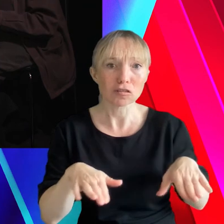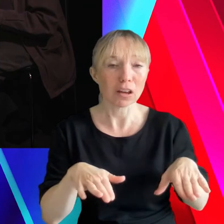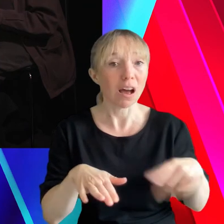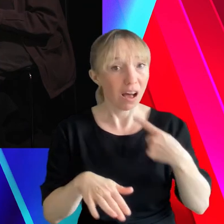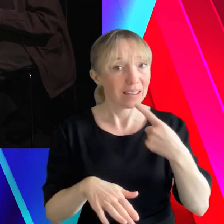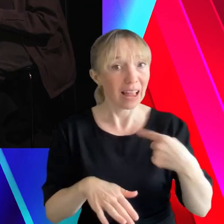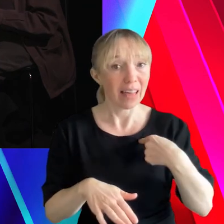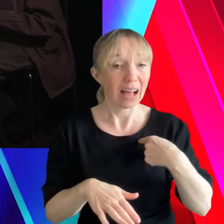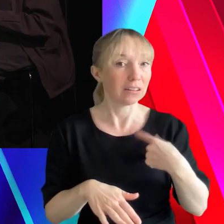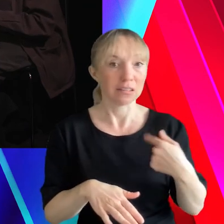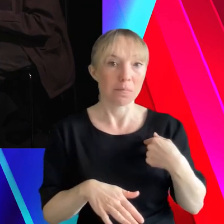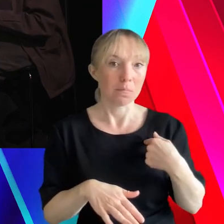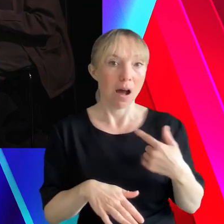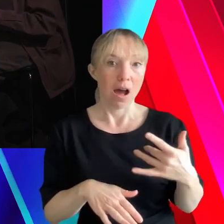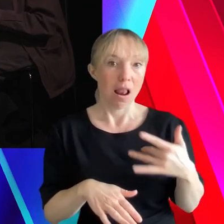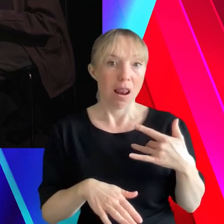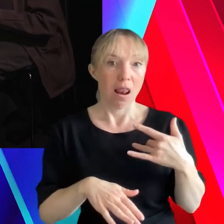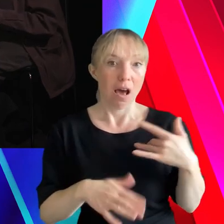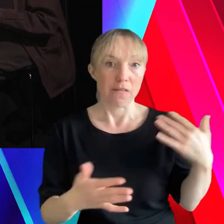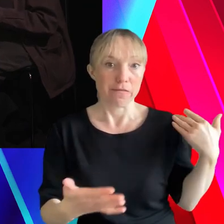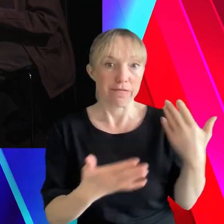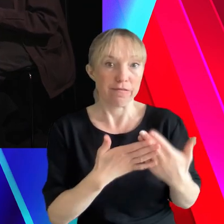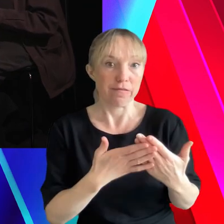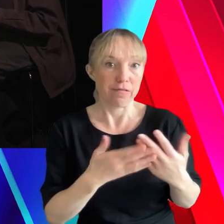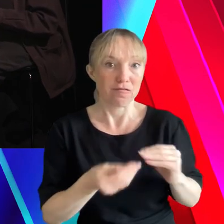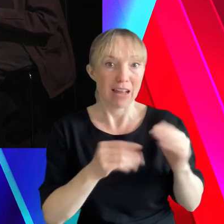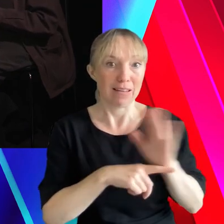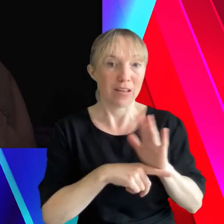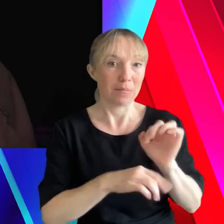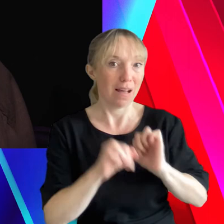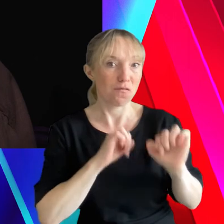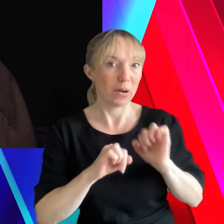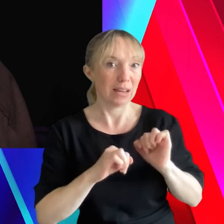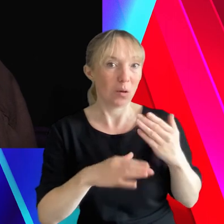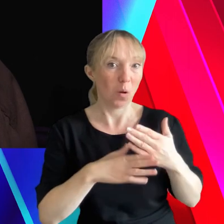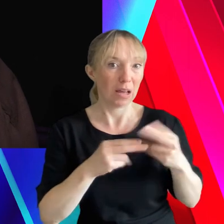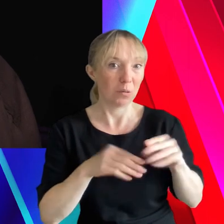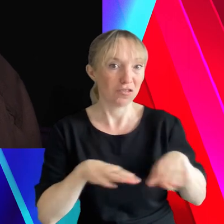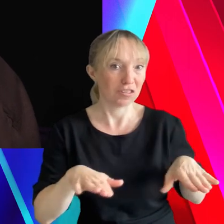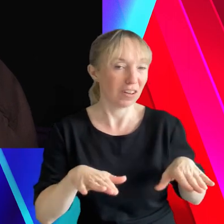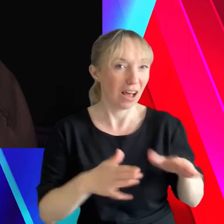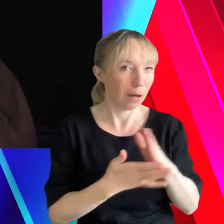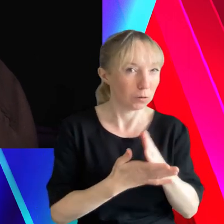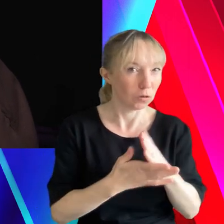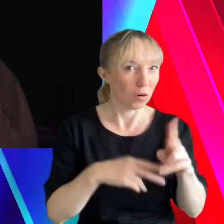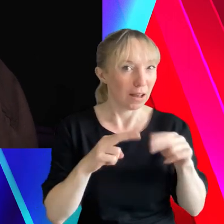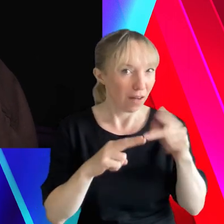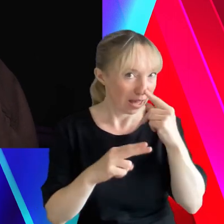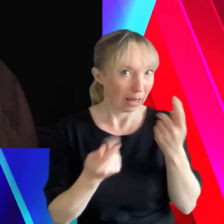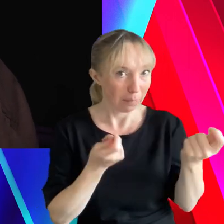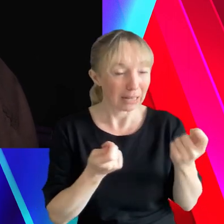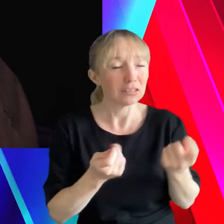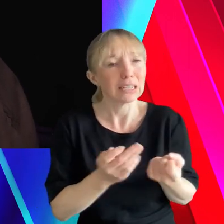filmmaker avoiding having children characters because I'm never too sure whether I could handle it. Occasionally I've done it,